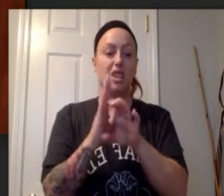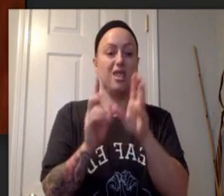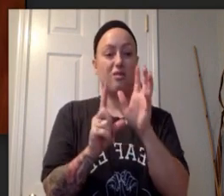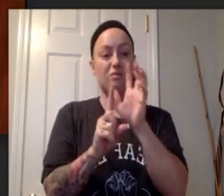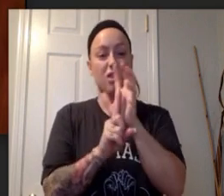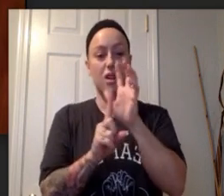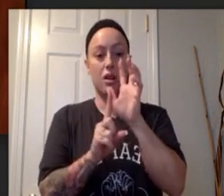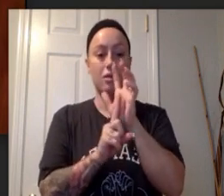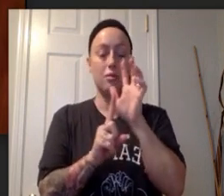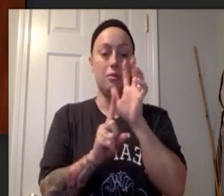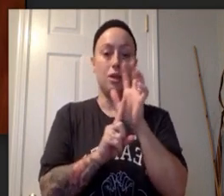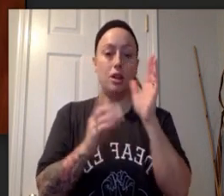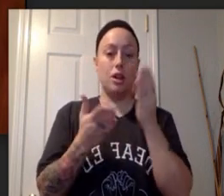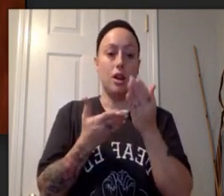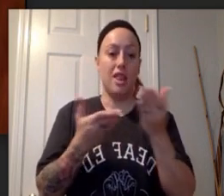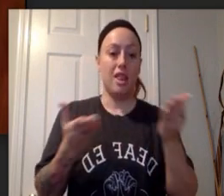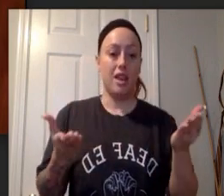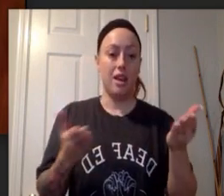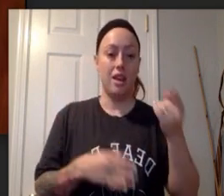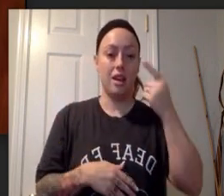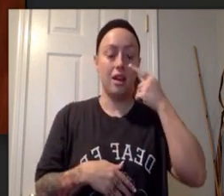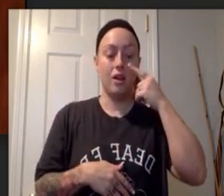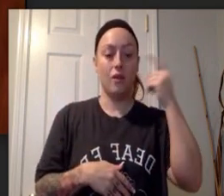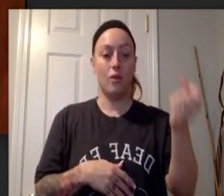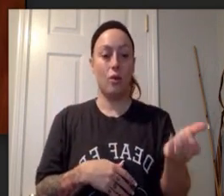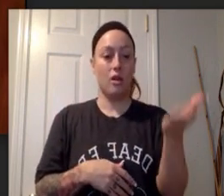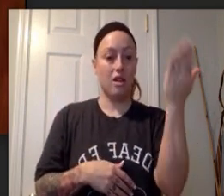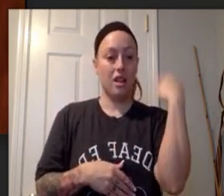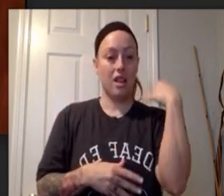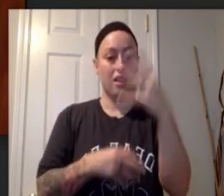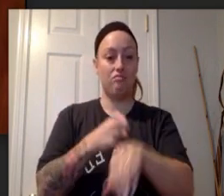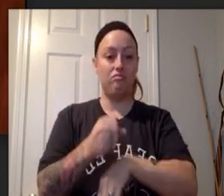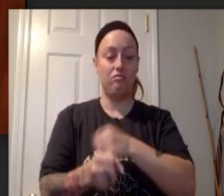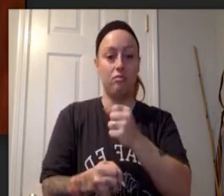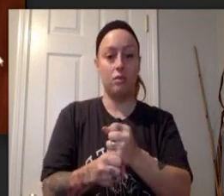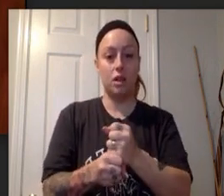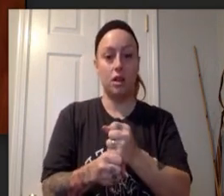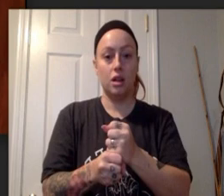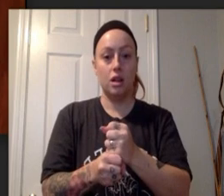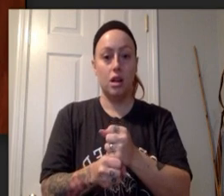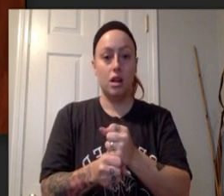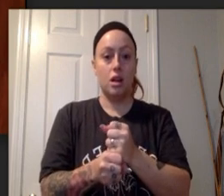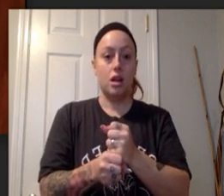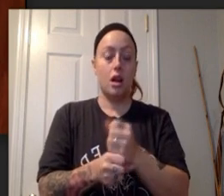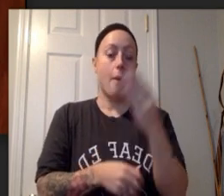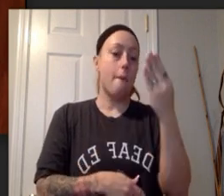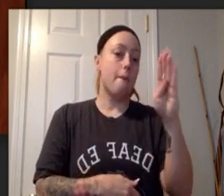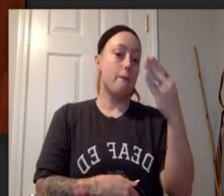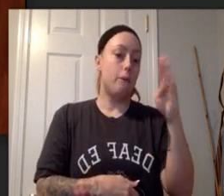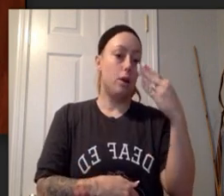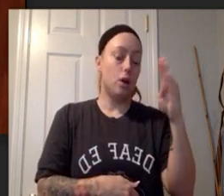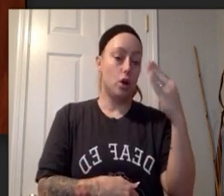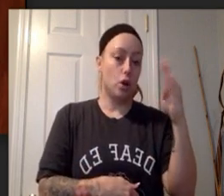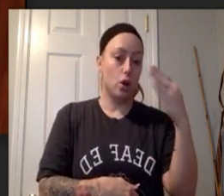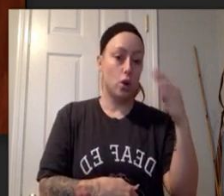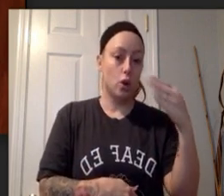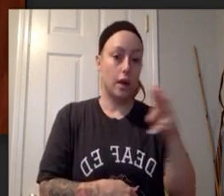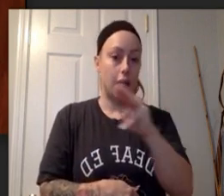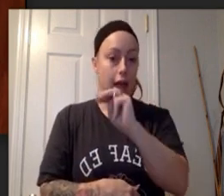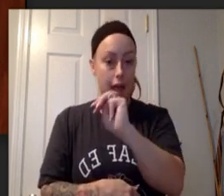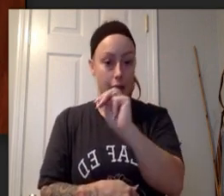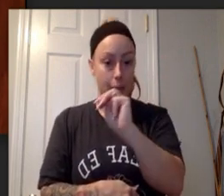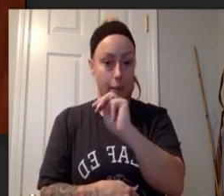out there for the past couple of years. If you see these blue perk 30s, M on one side, 30 on the other, those are fake. Those are fentanyl,